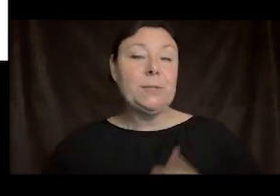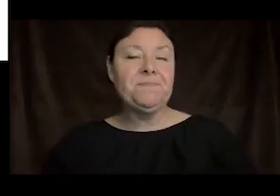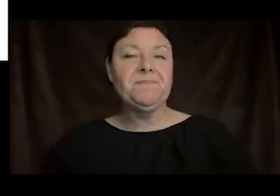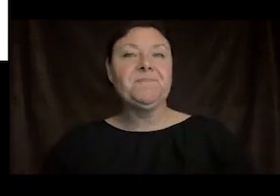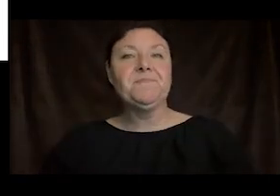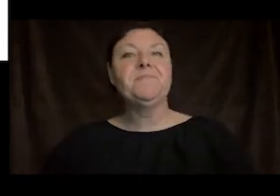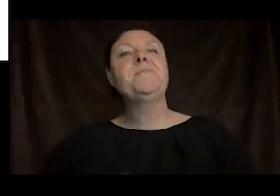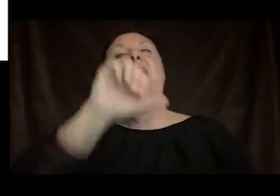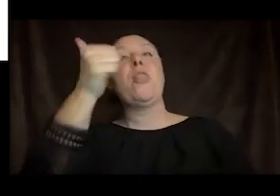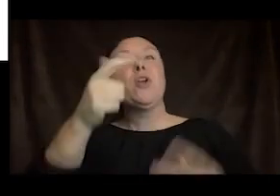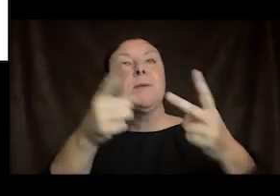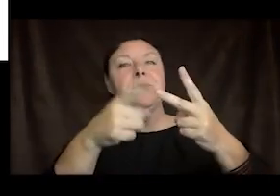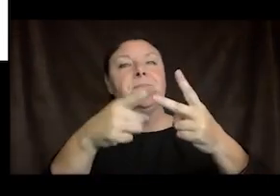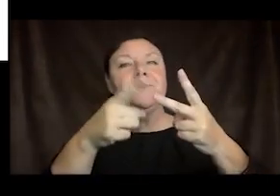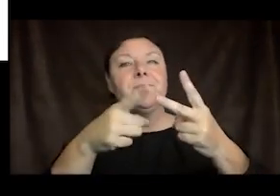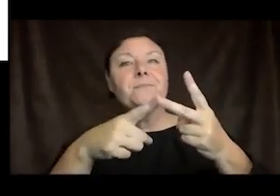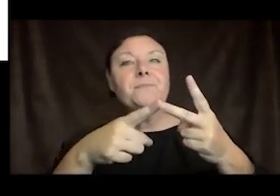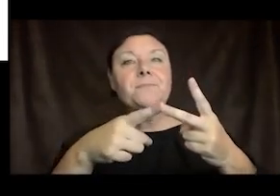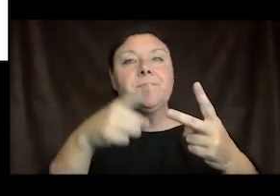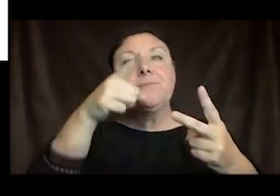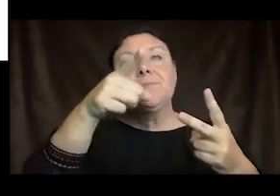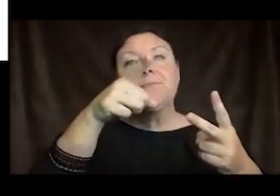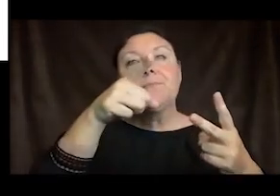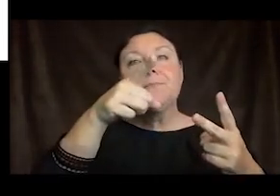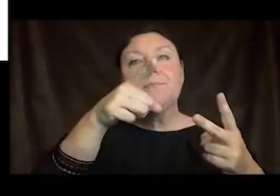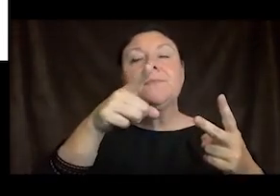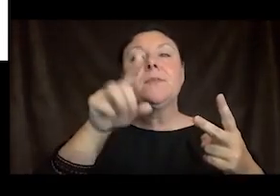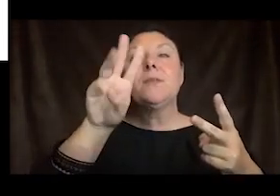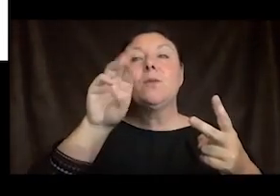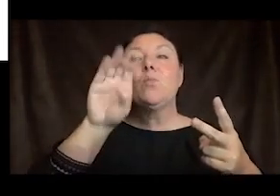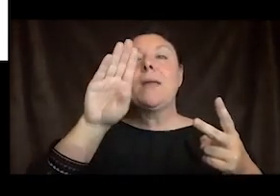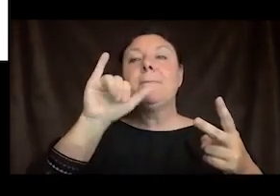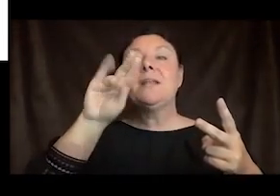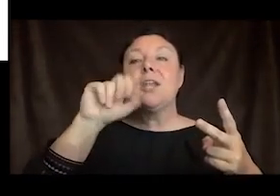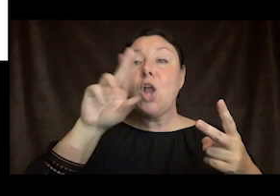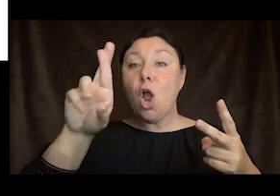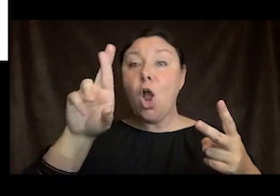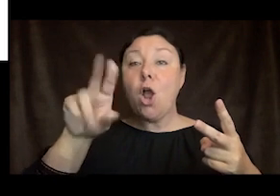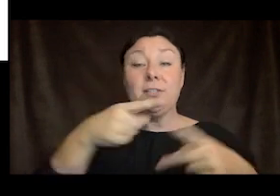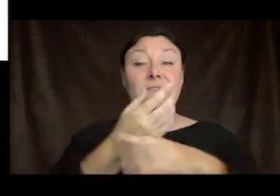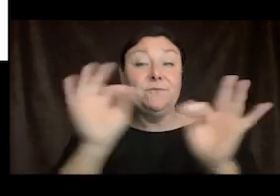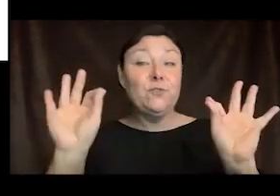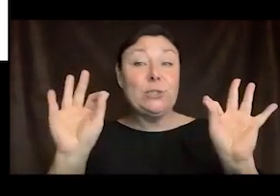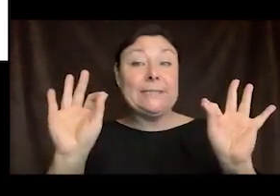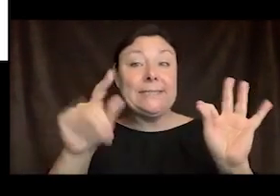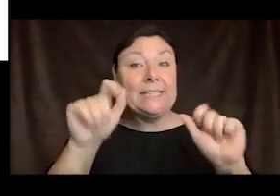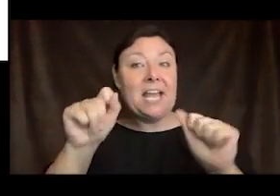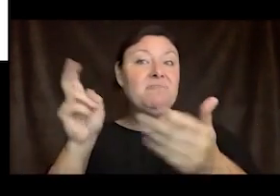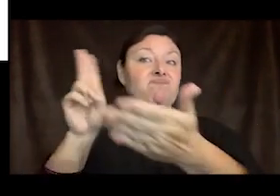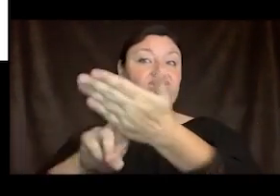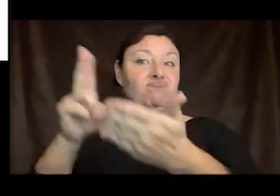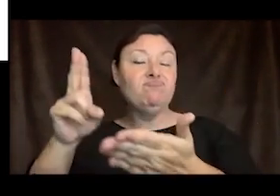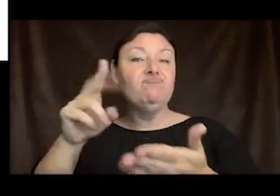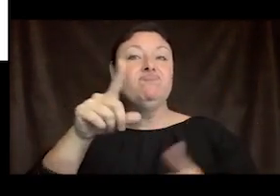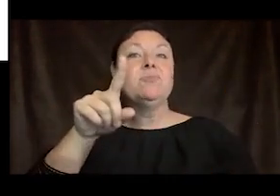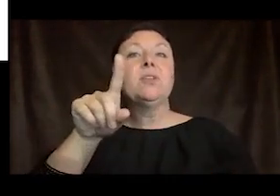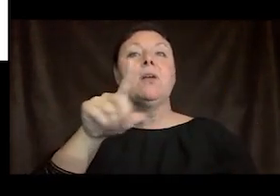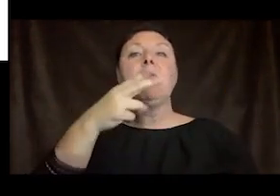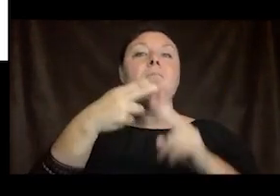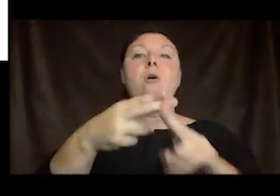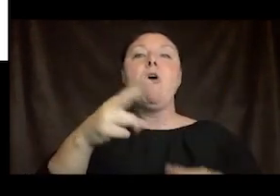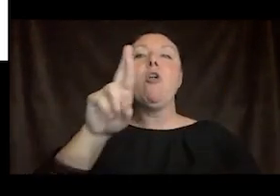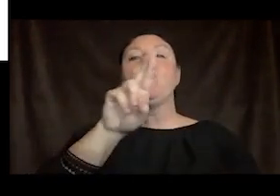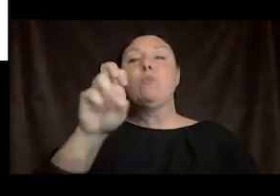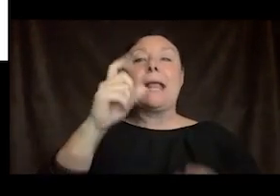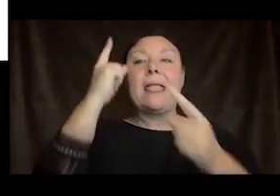And then the other one I wanted to share is another webinar that is free that you might want to sign on for with Rethinking